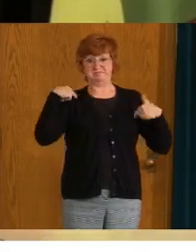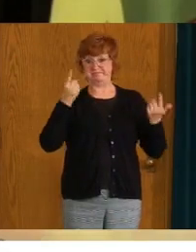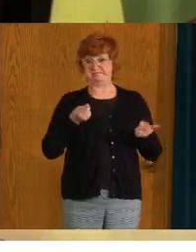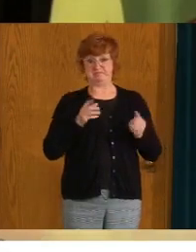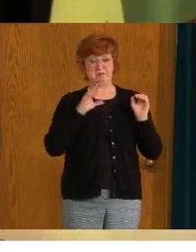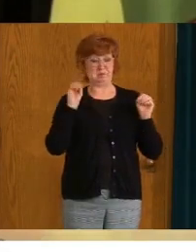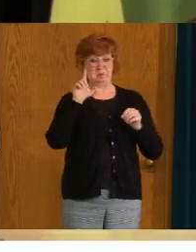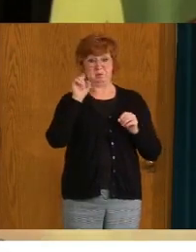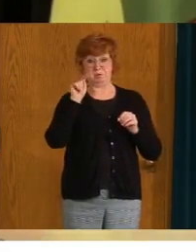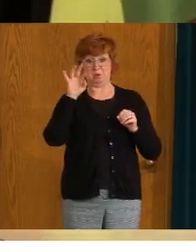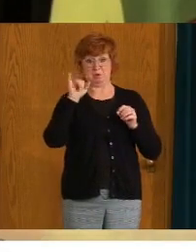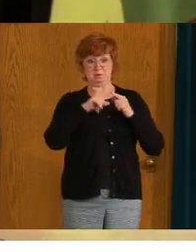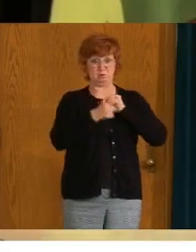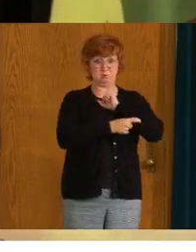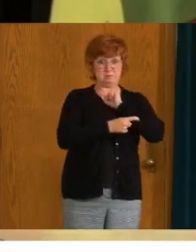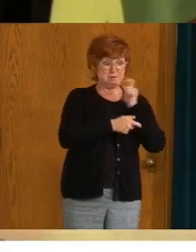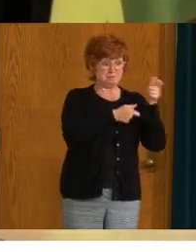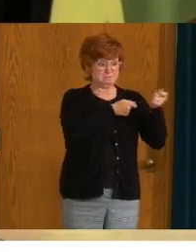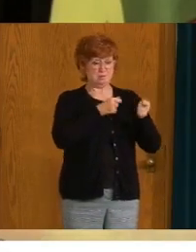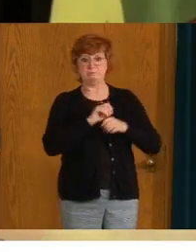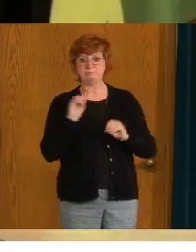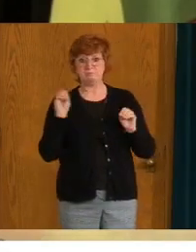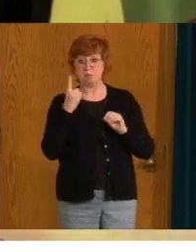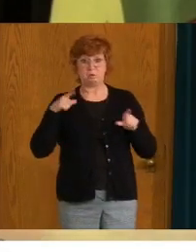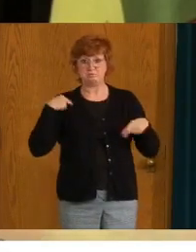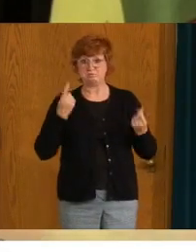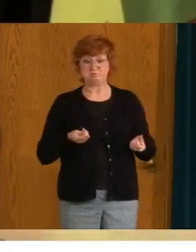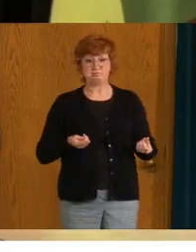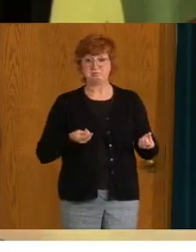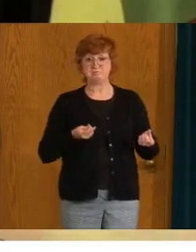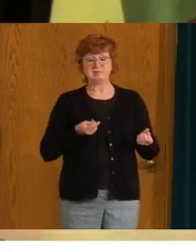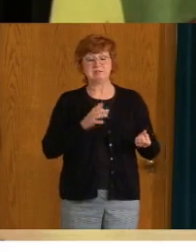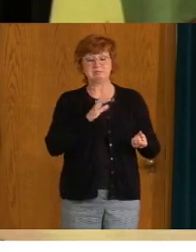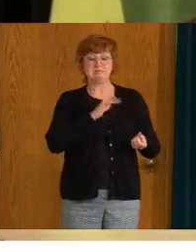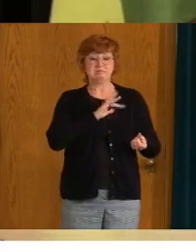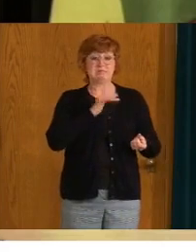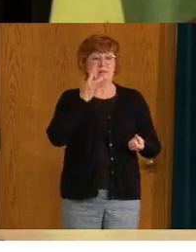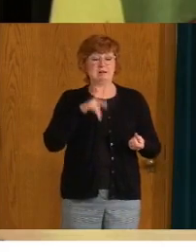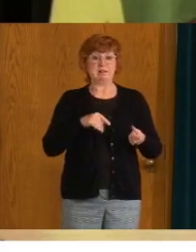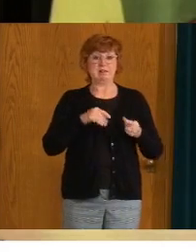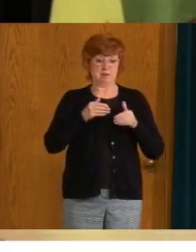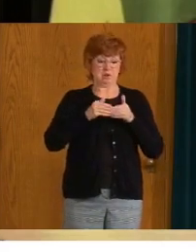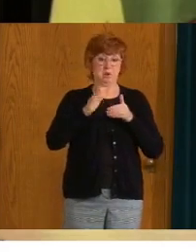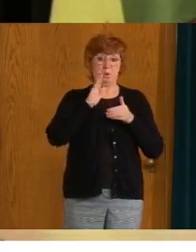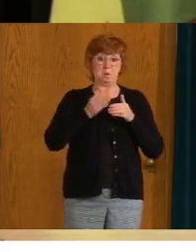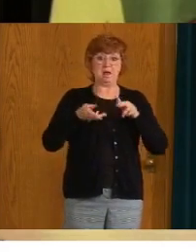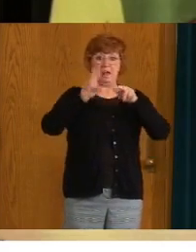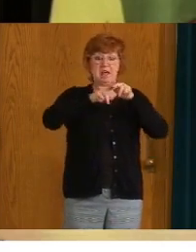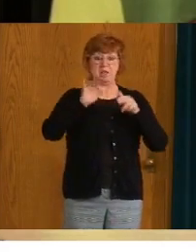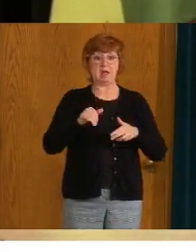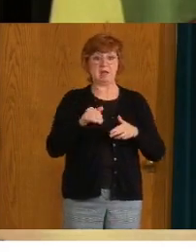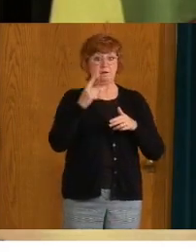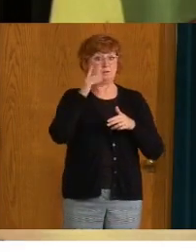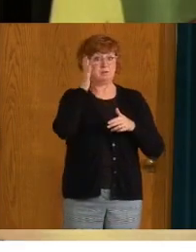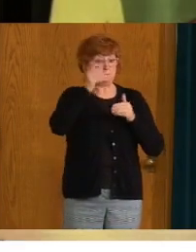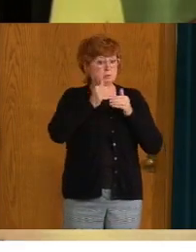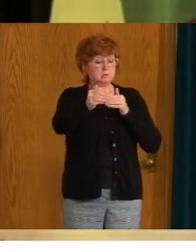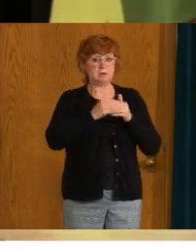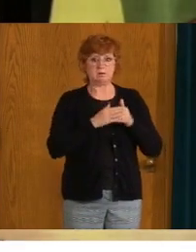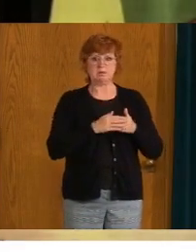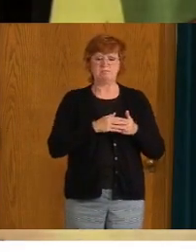of more vaccines left for anyone else that would make that choice. So are we going to have a lottery on top of all of these successes